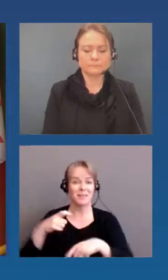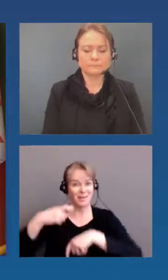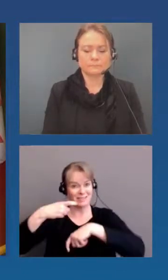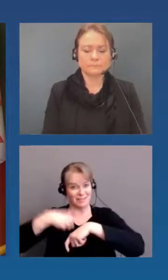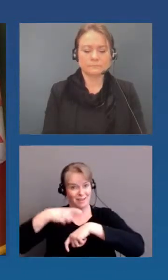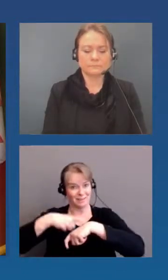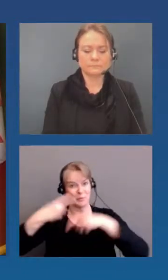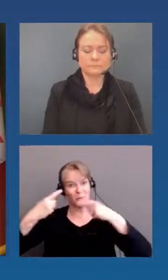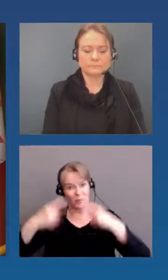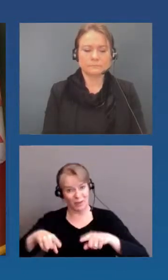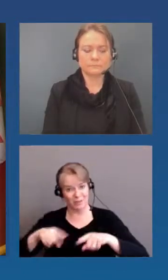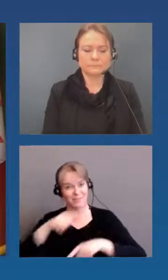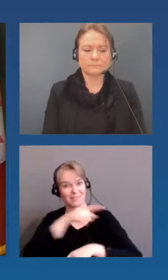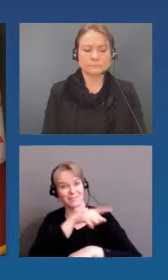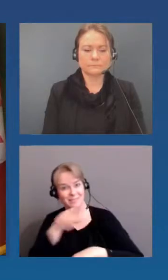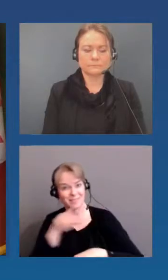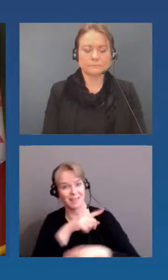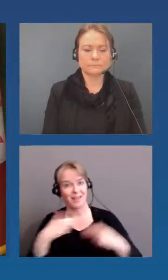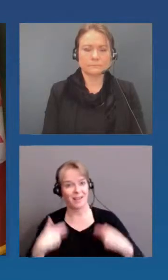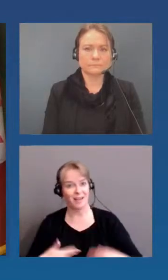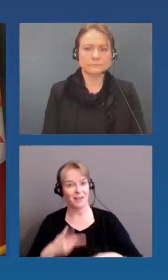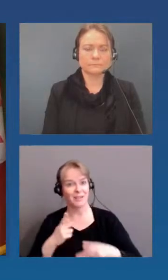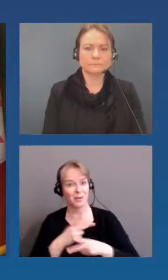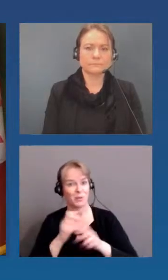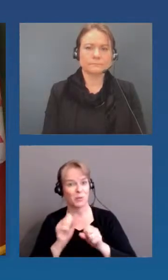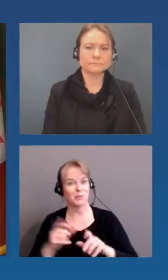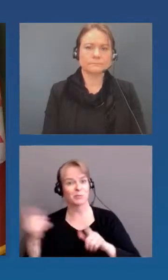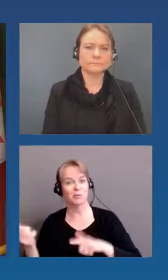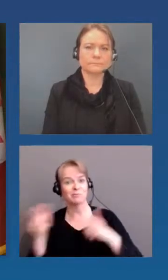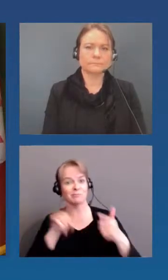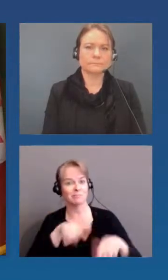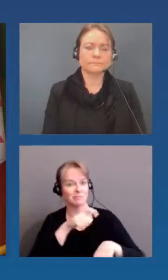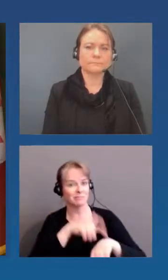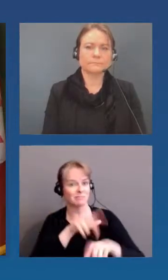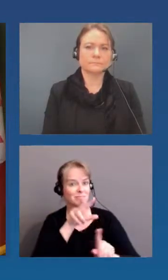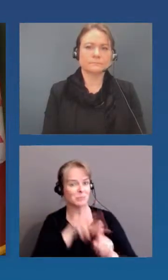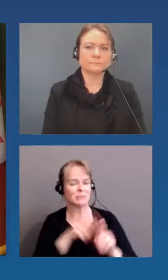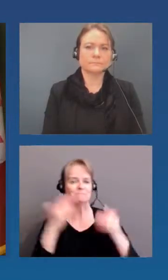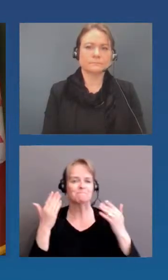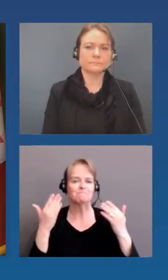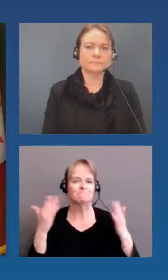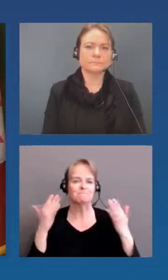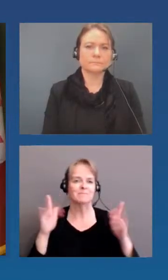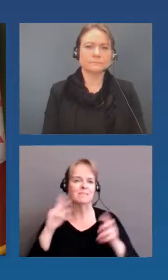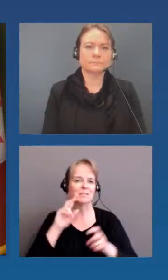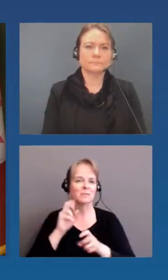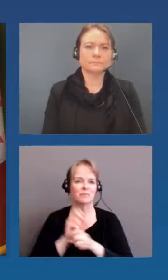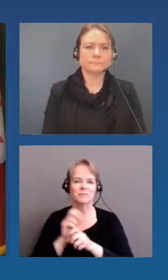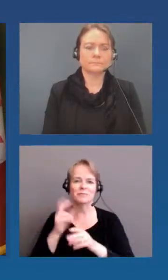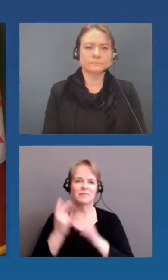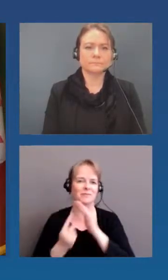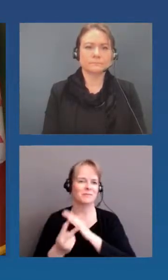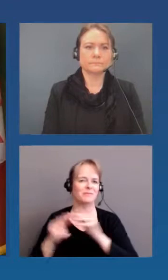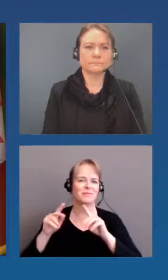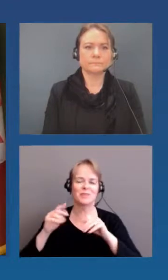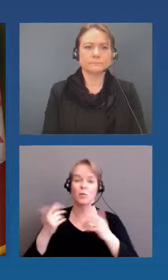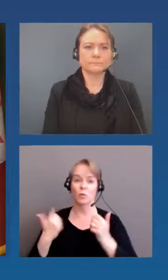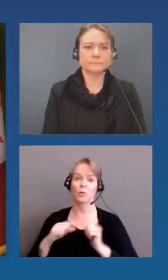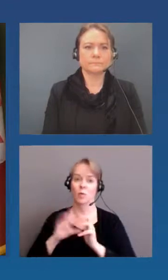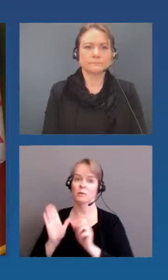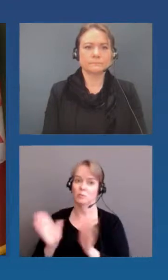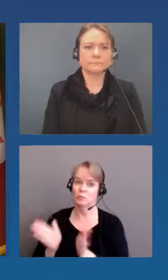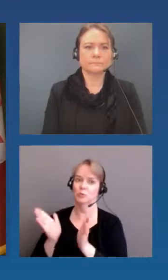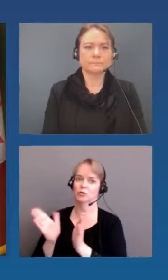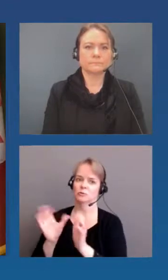as I continue to mention, is execution of this plan is our priority, and we want to push the envelope as quickly as possible.